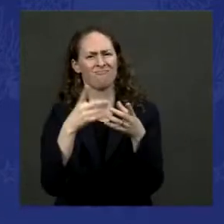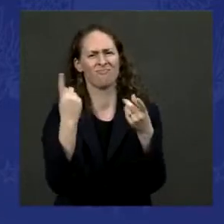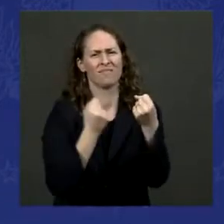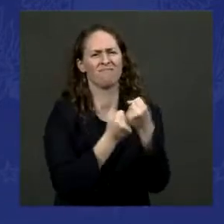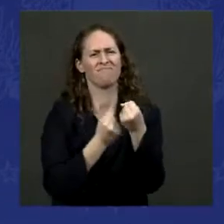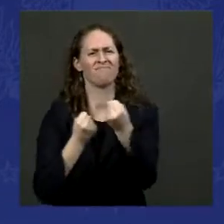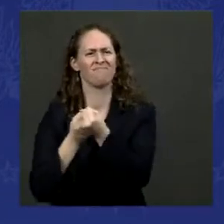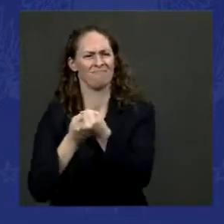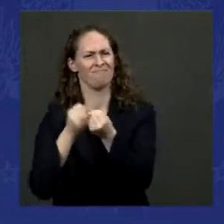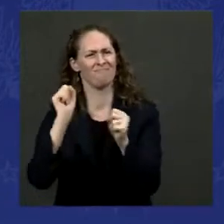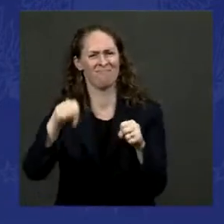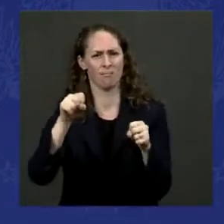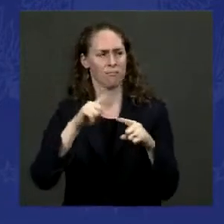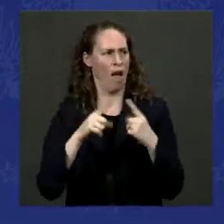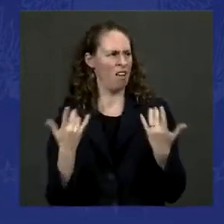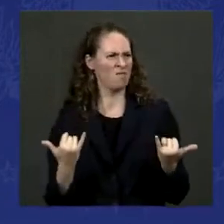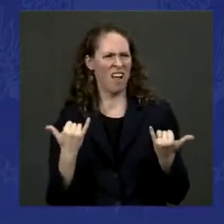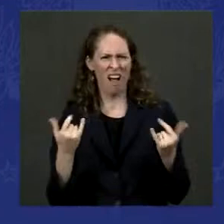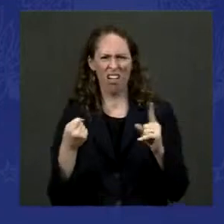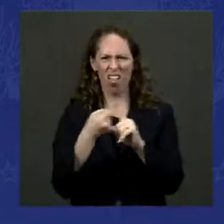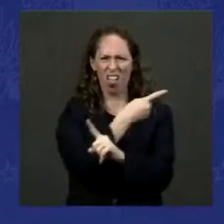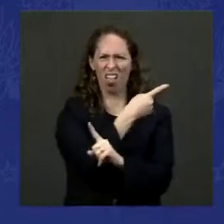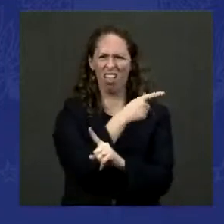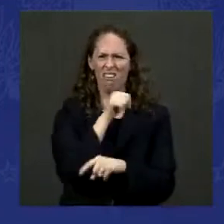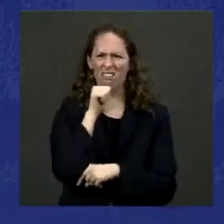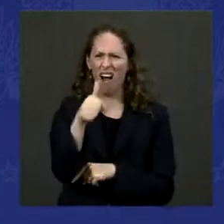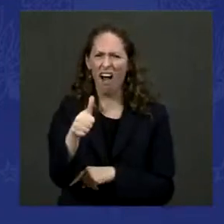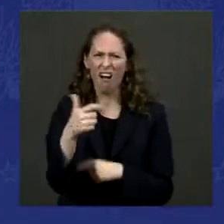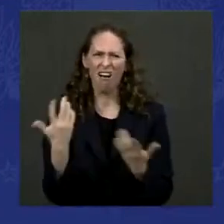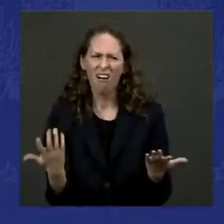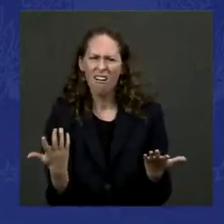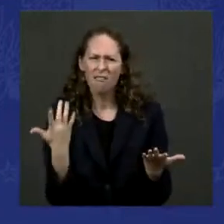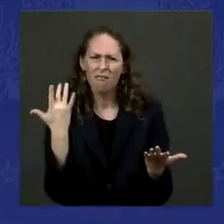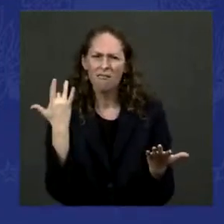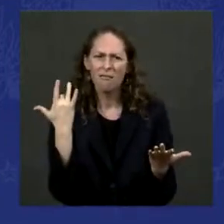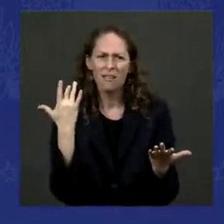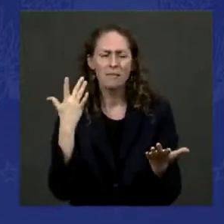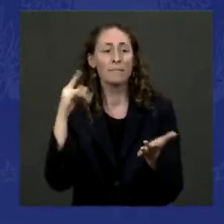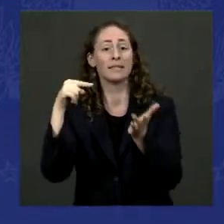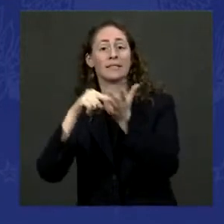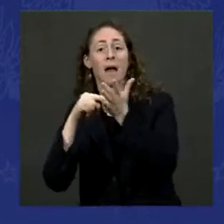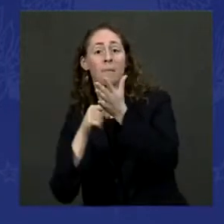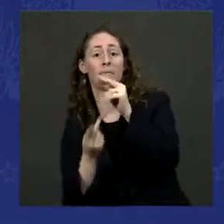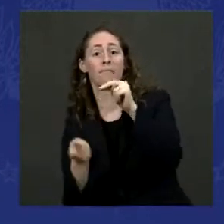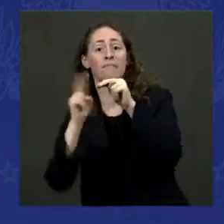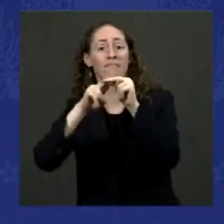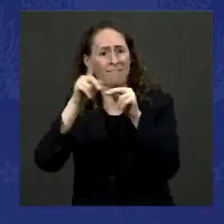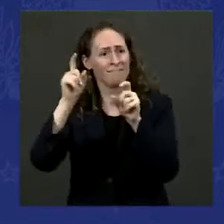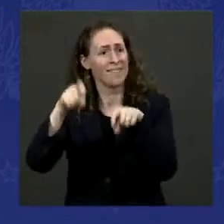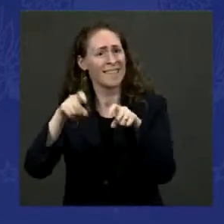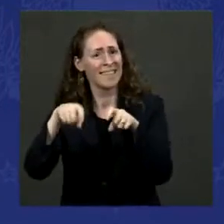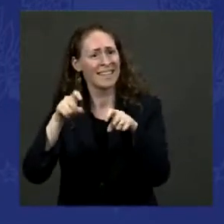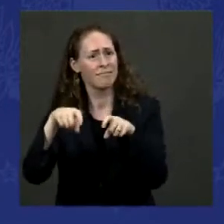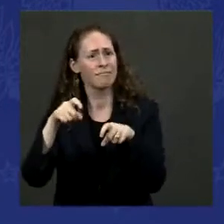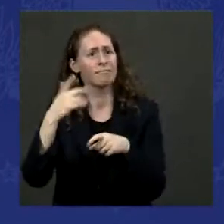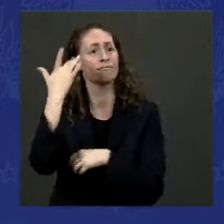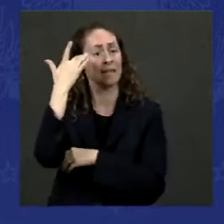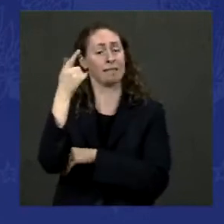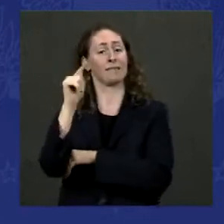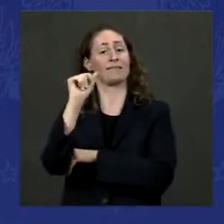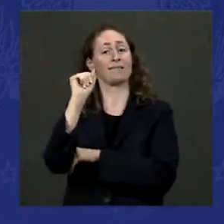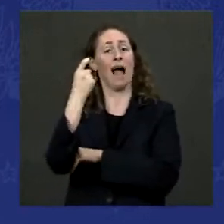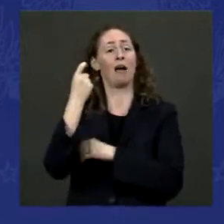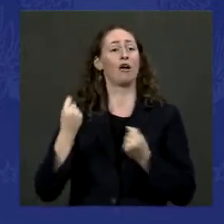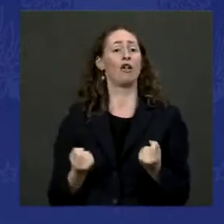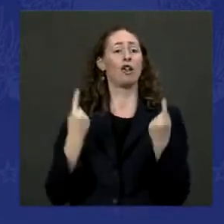happening today. The reason we have to raise the debt limit is in part because of the reckless tax and spending policies under